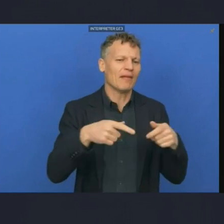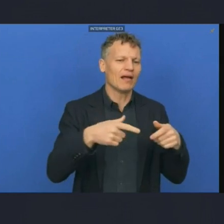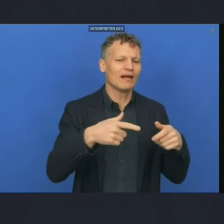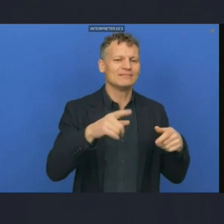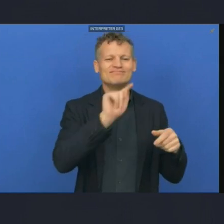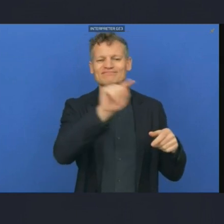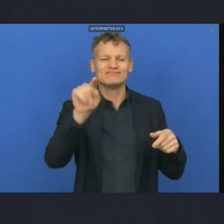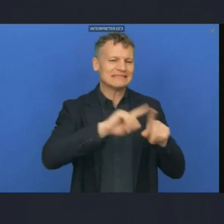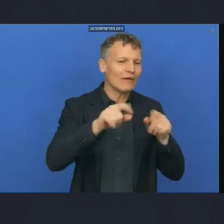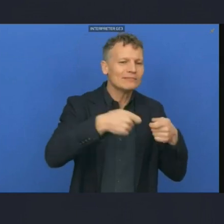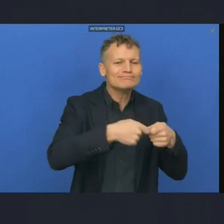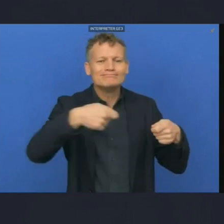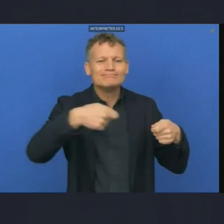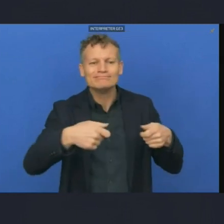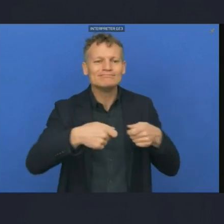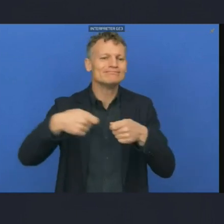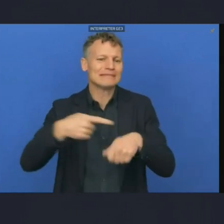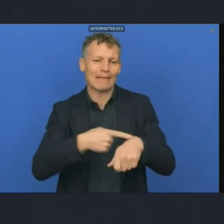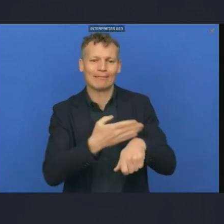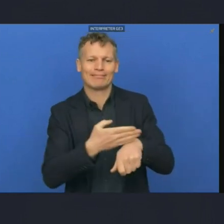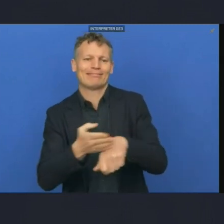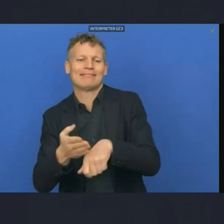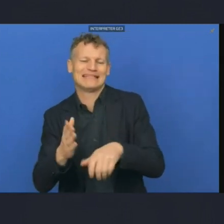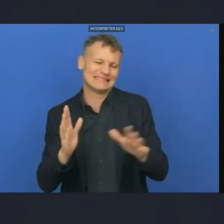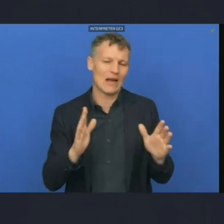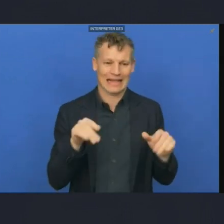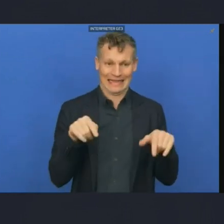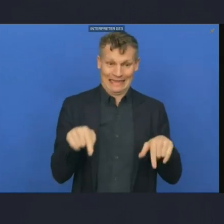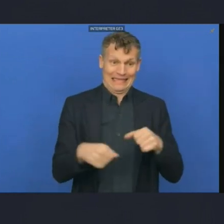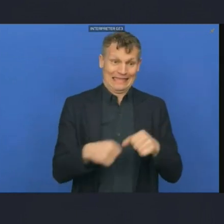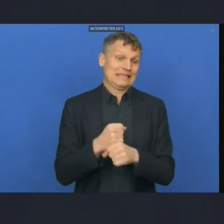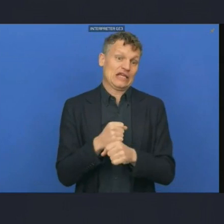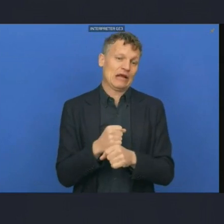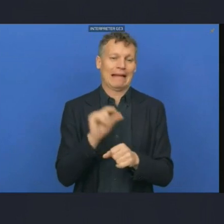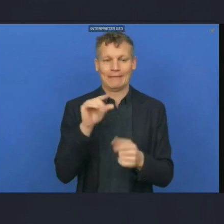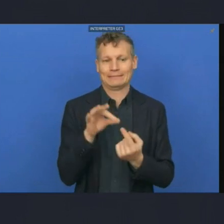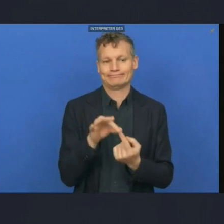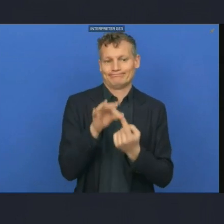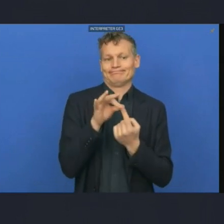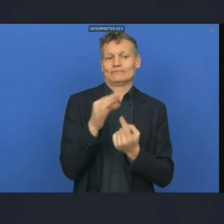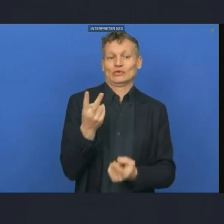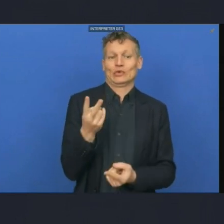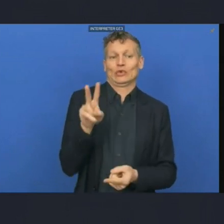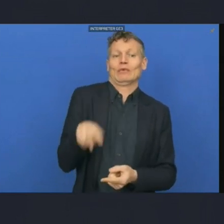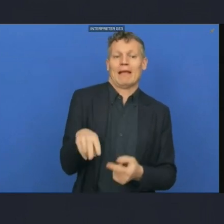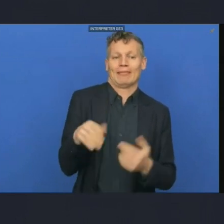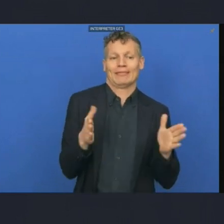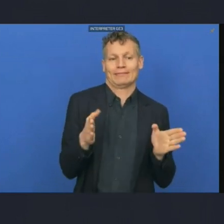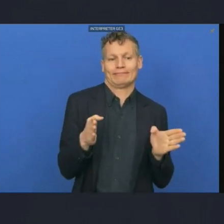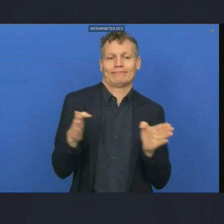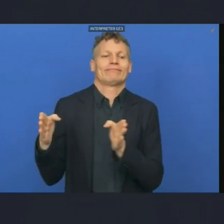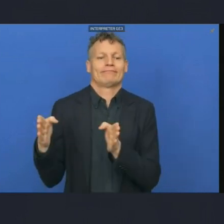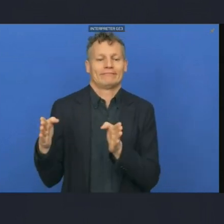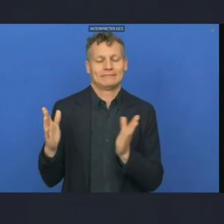exceptionally, this year results will be published 2 months later than in the past, more or